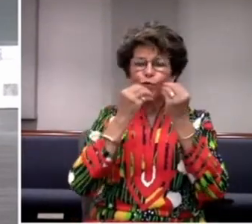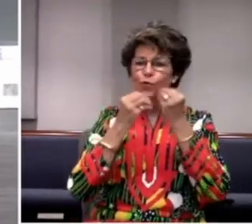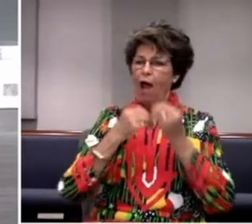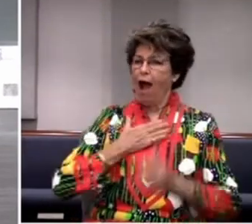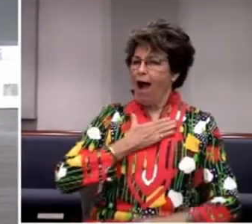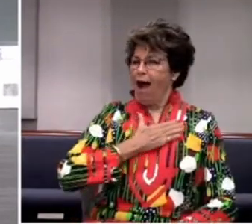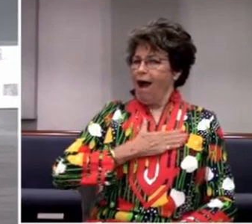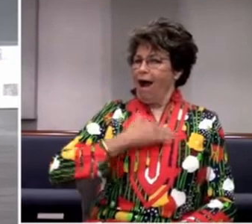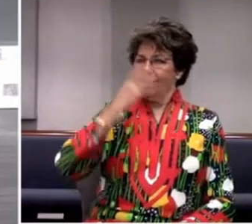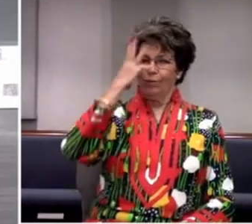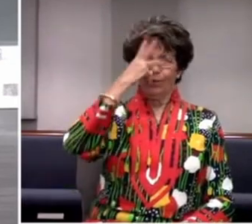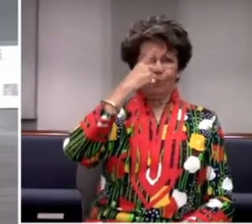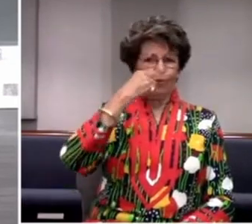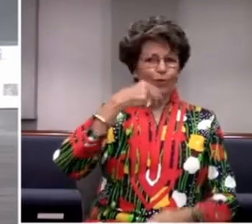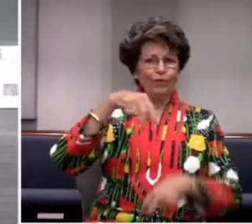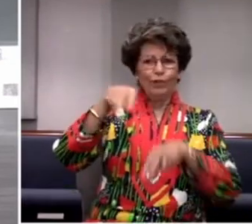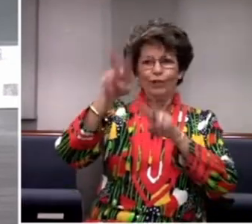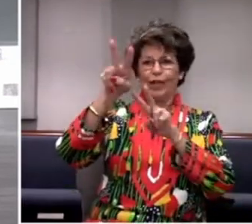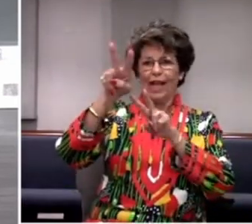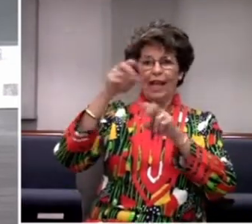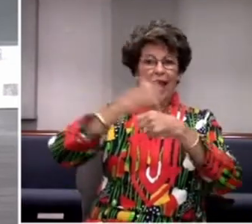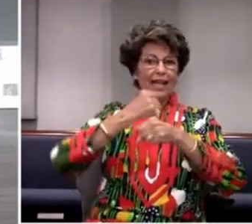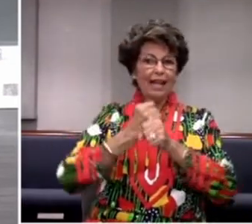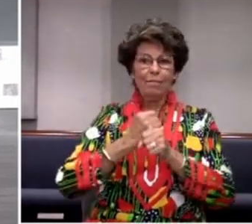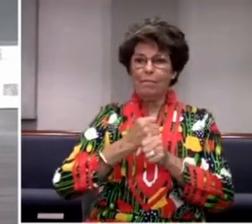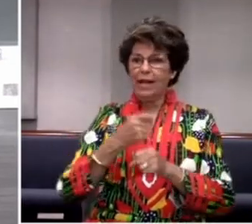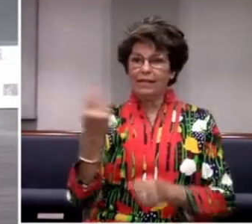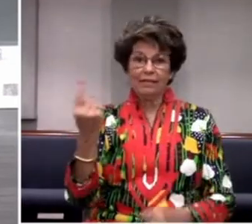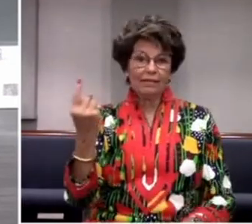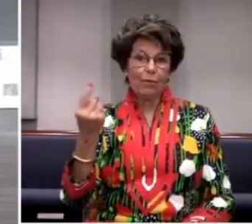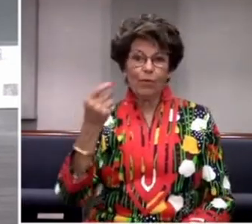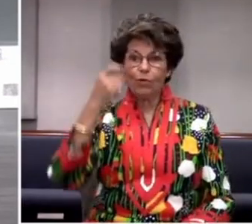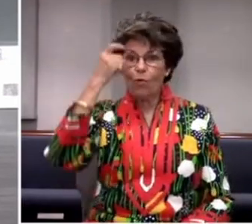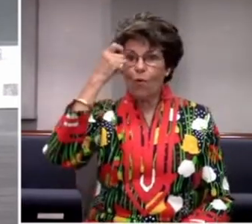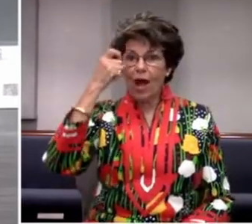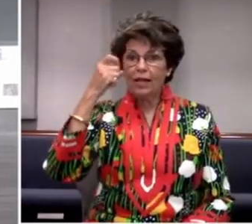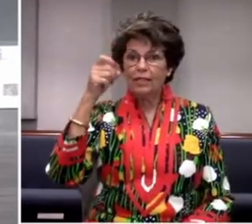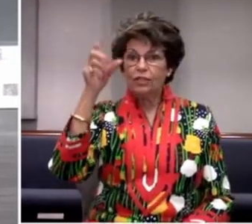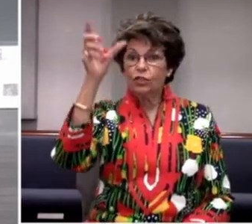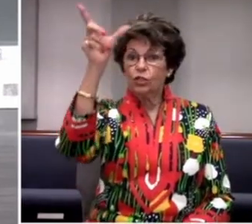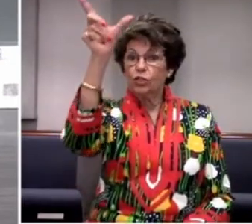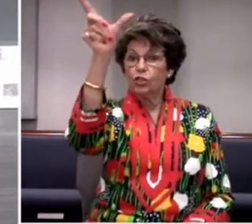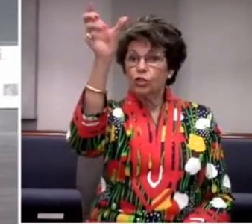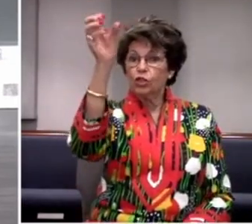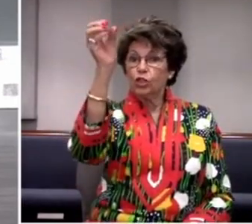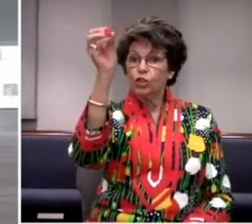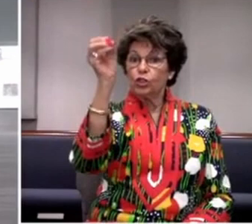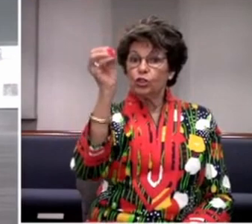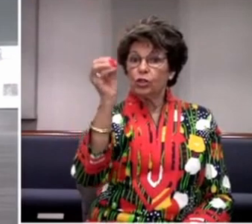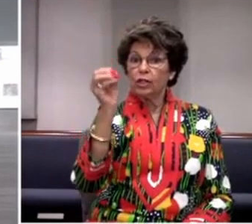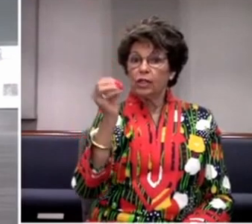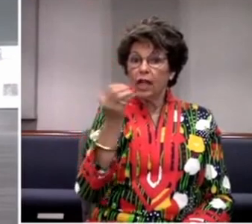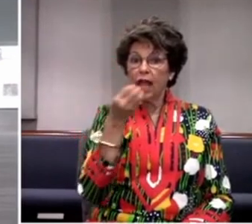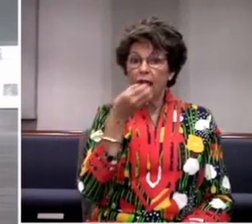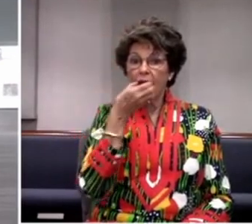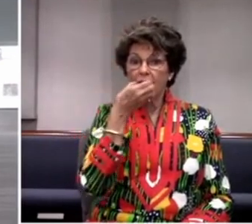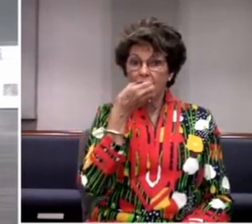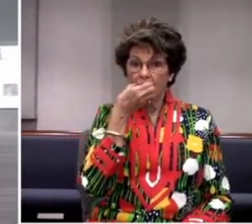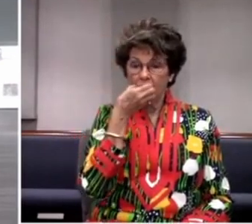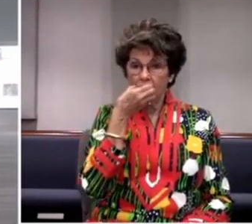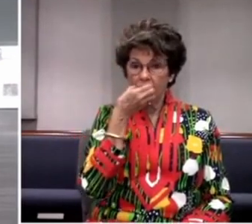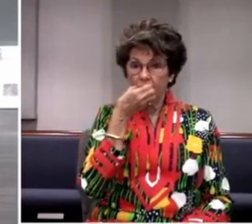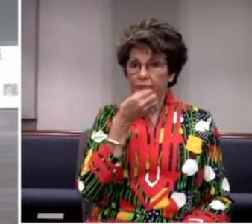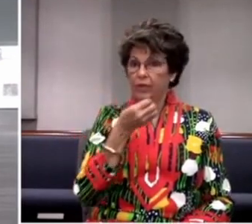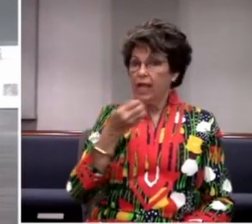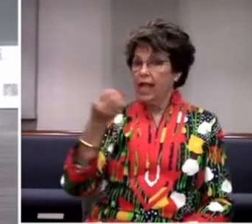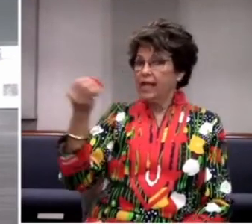to be desired to make one wise, she took of the fruit thereof and did eat, and gave